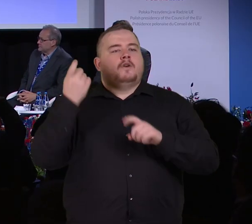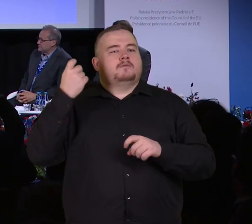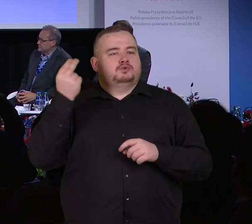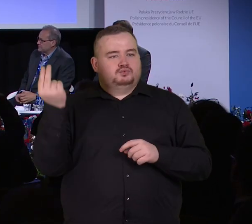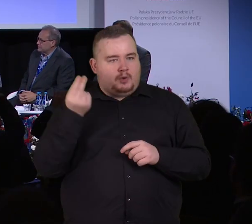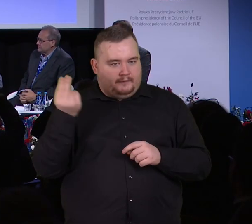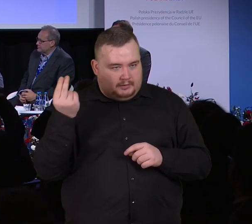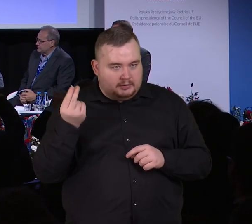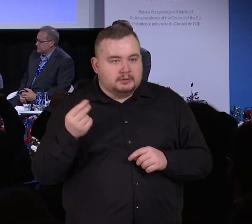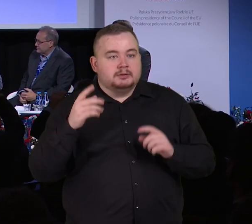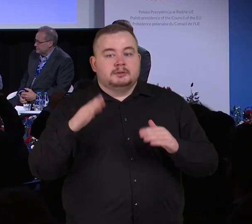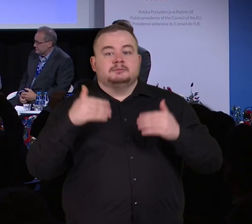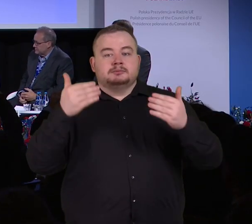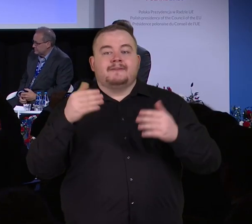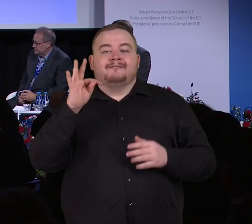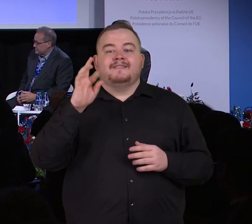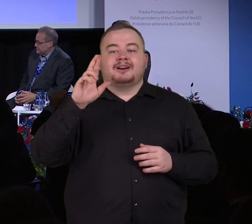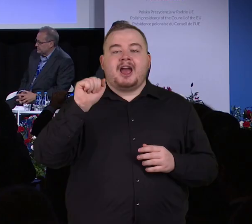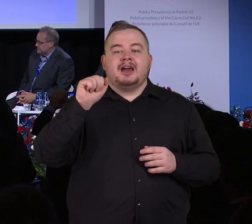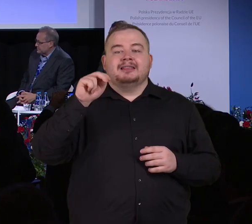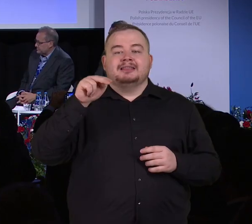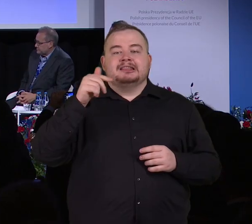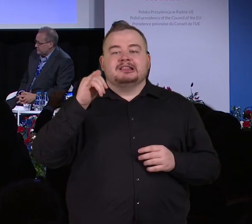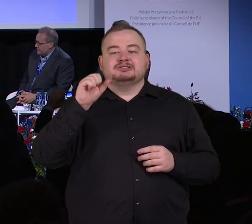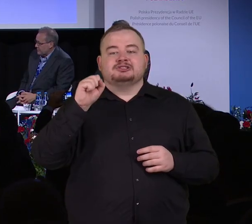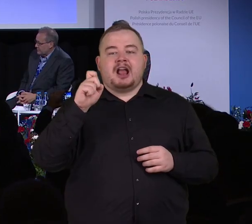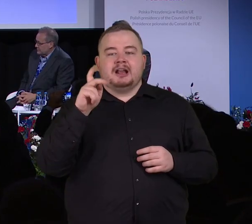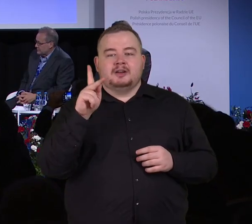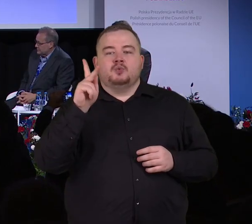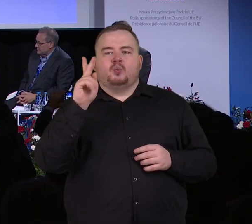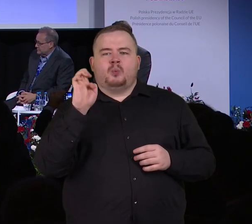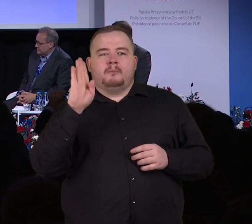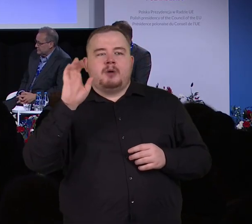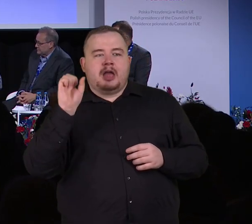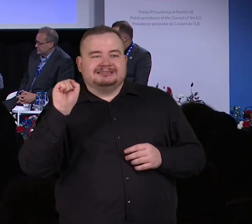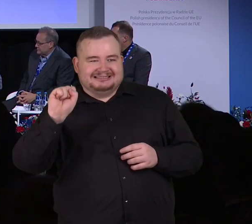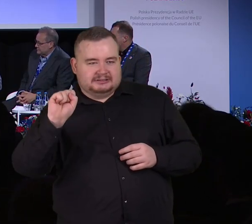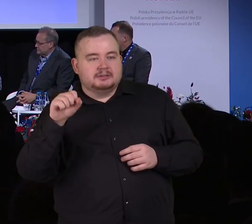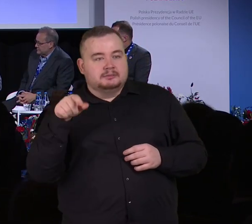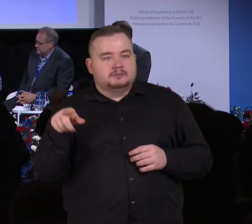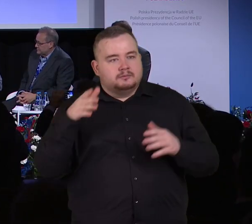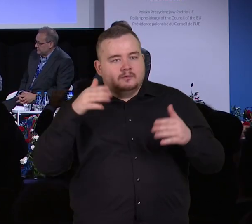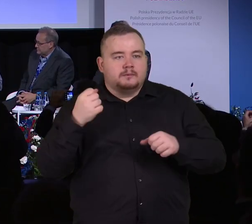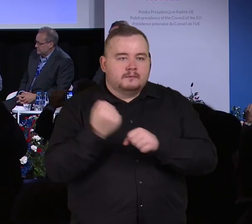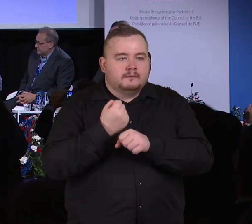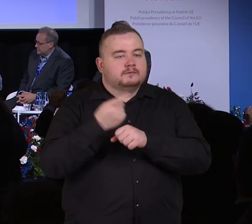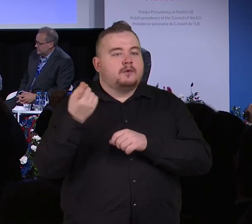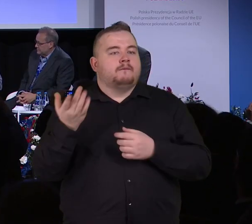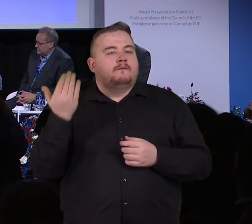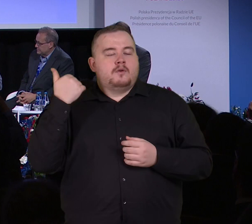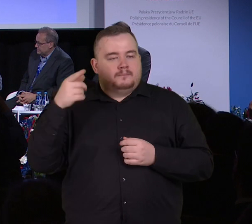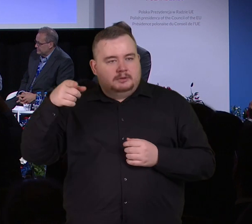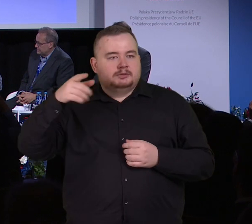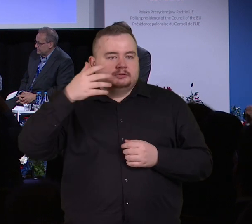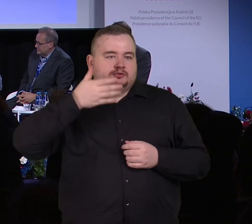We left 1 seat empty. Maybe some of you know the very old Polish tradition